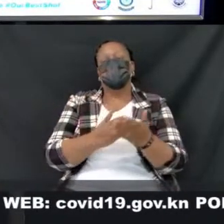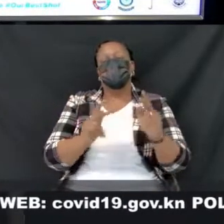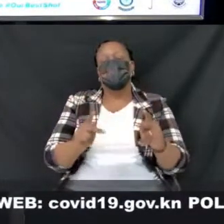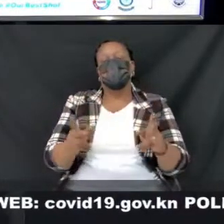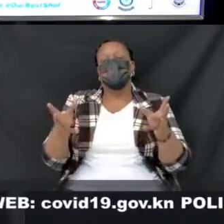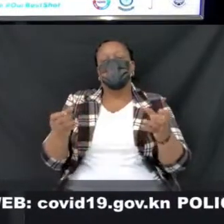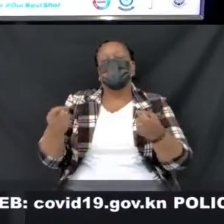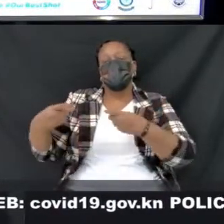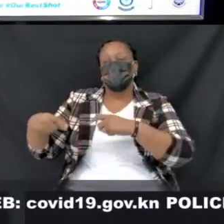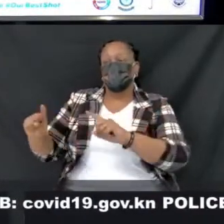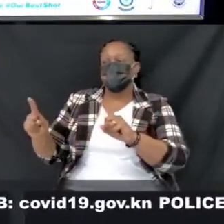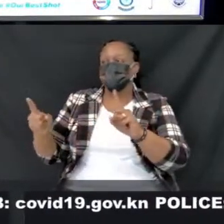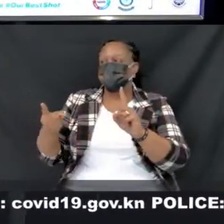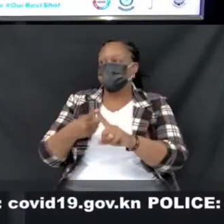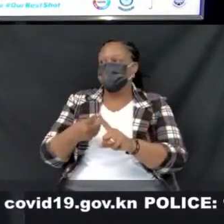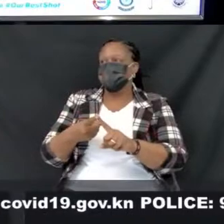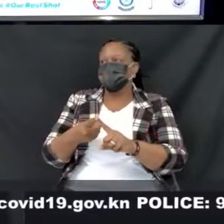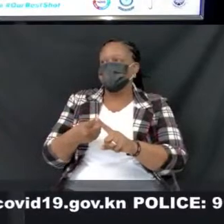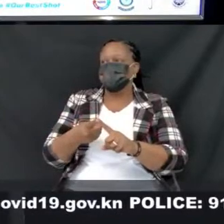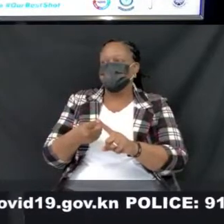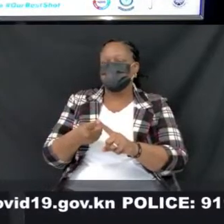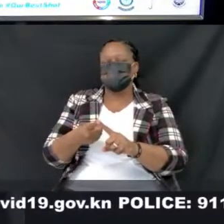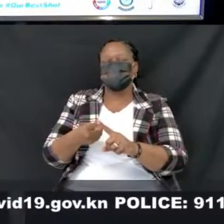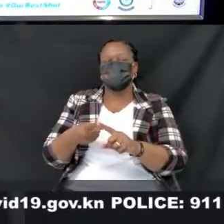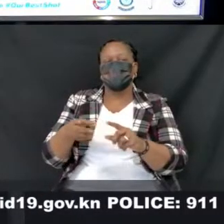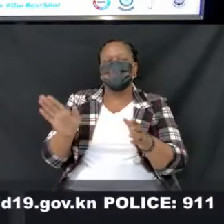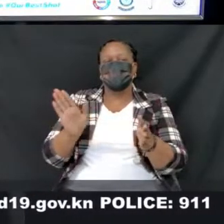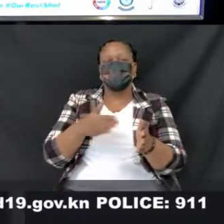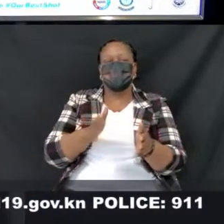that. And also,